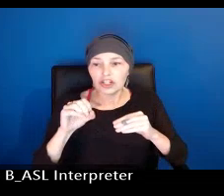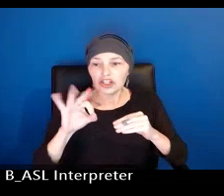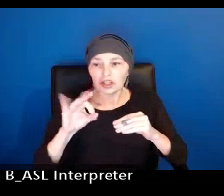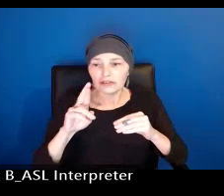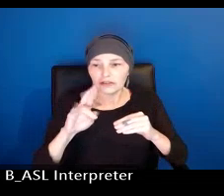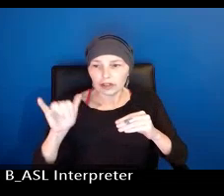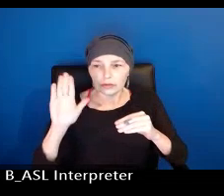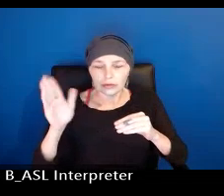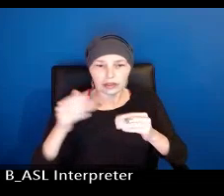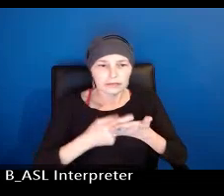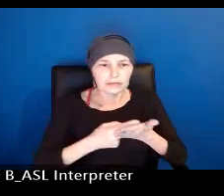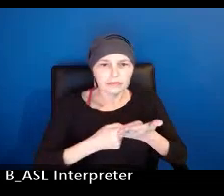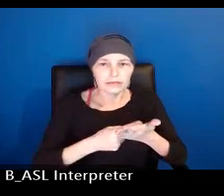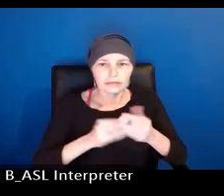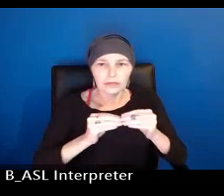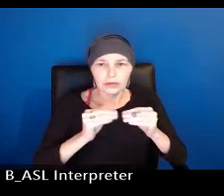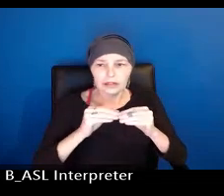SB 1221.